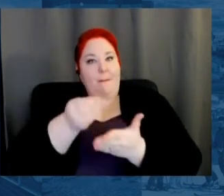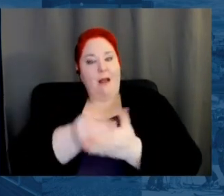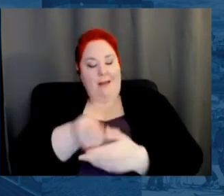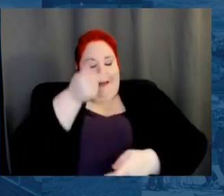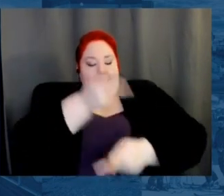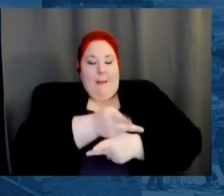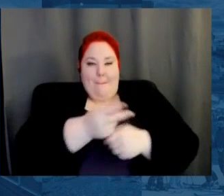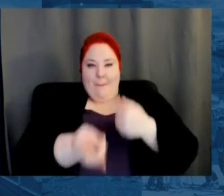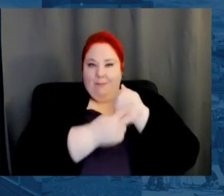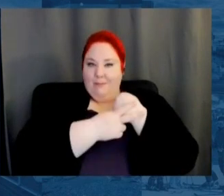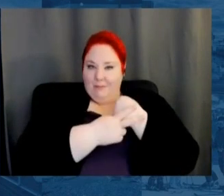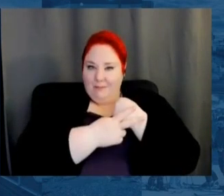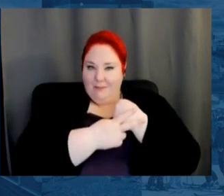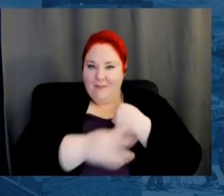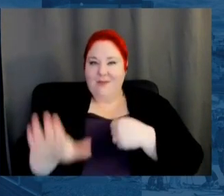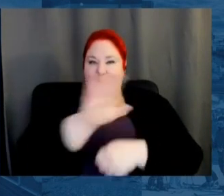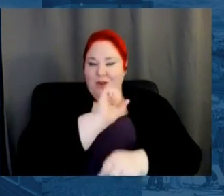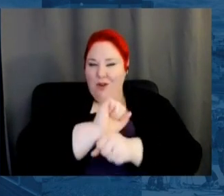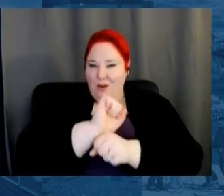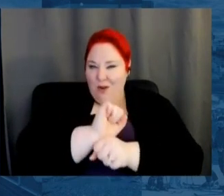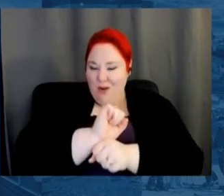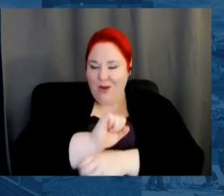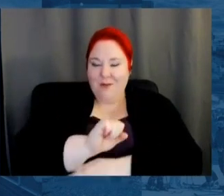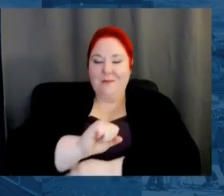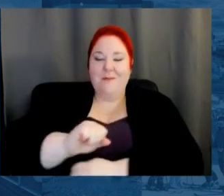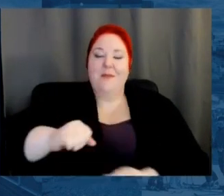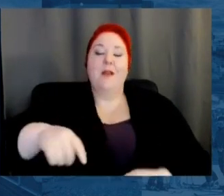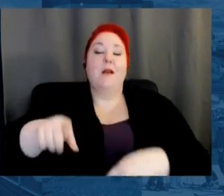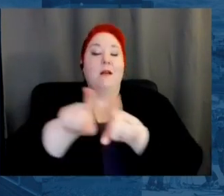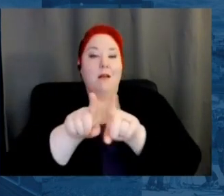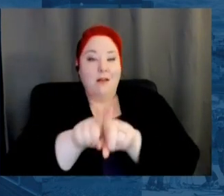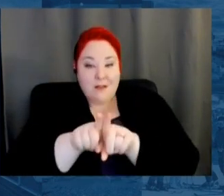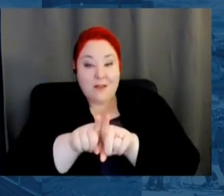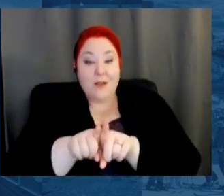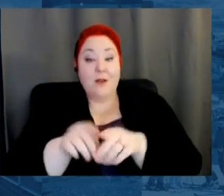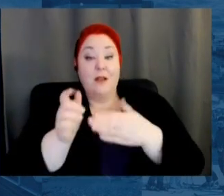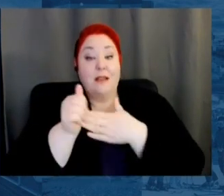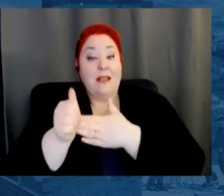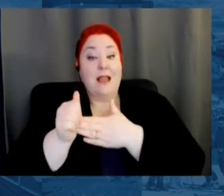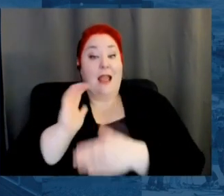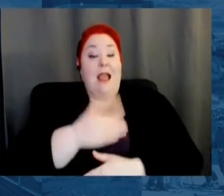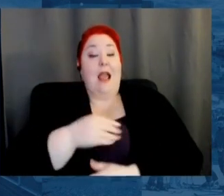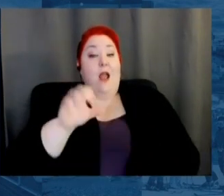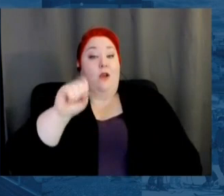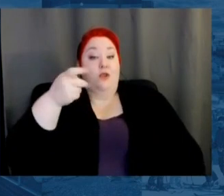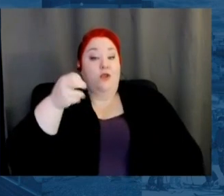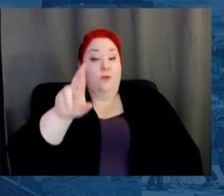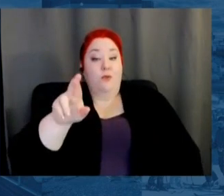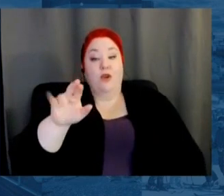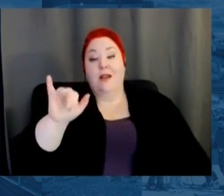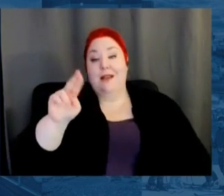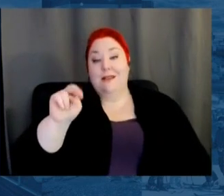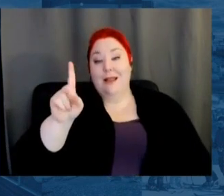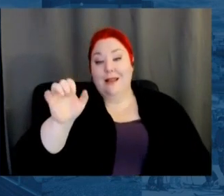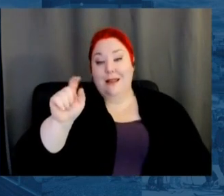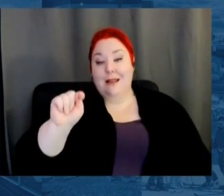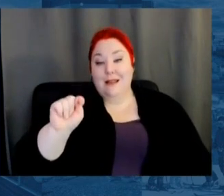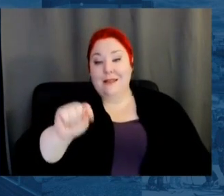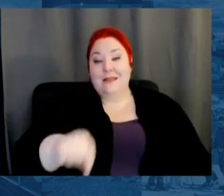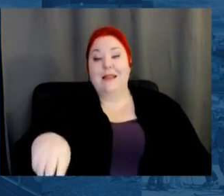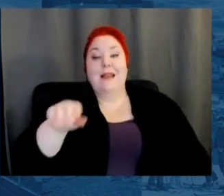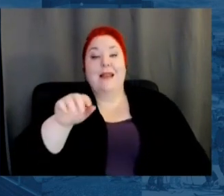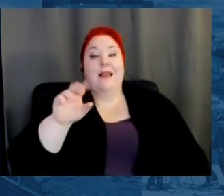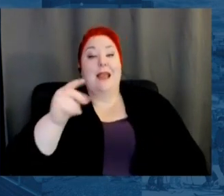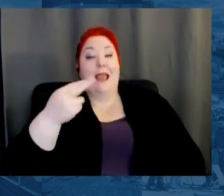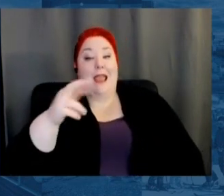directing the Department of Financial Services, again led by our Superintendent Adrian Harris, to put stronger regulatory guardrails around